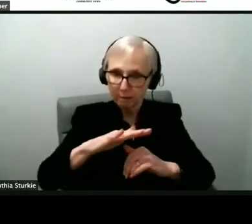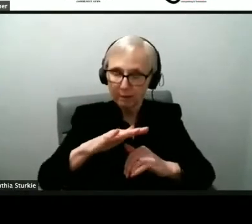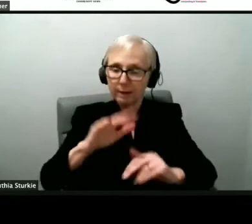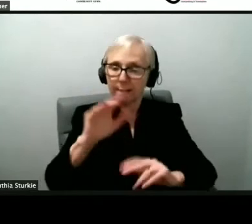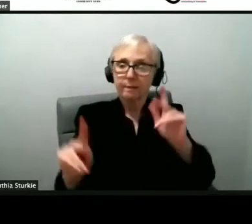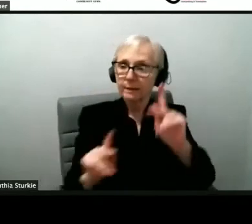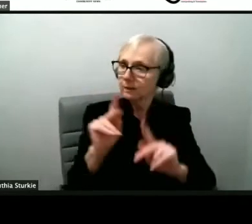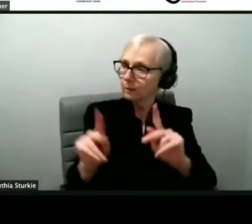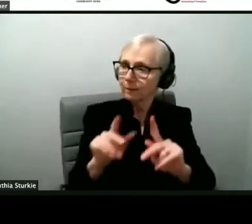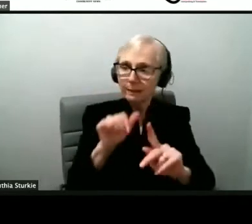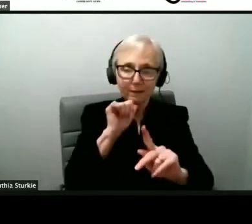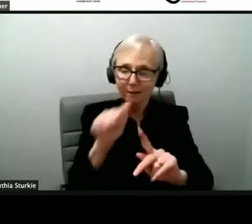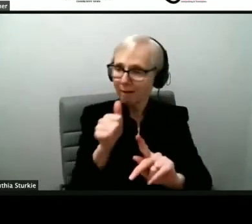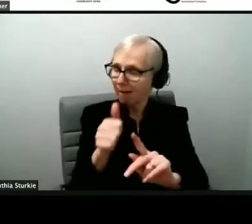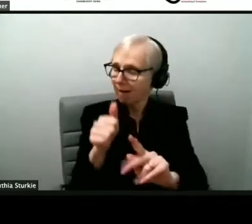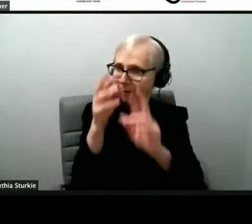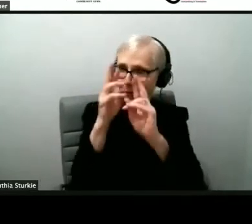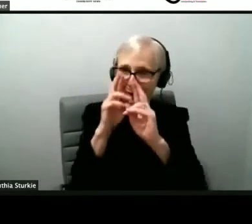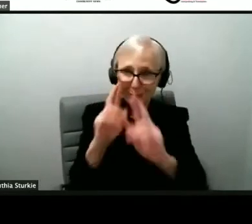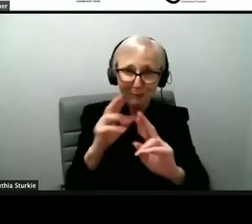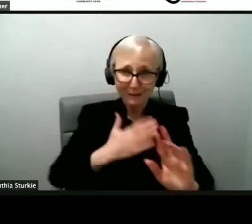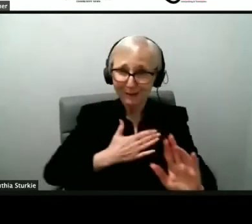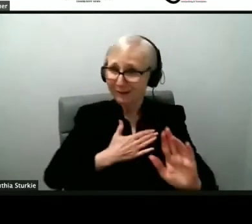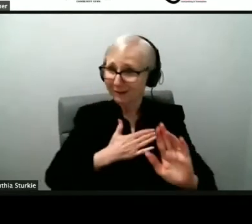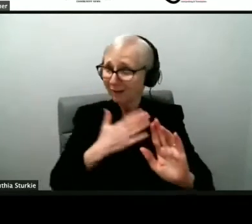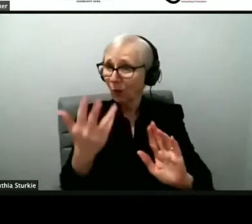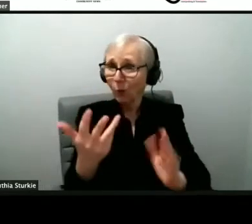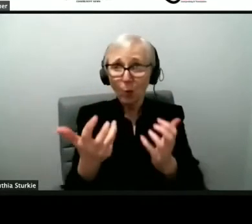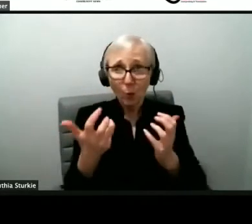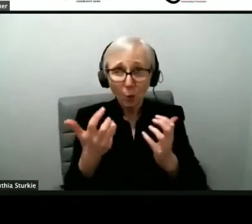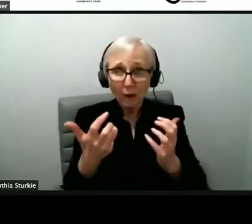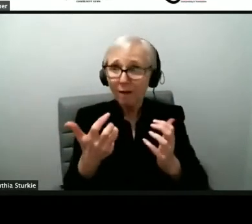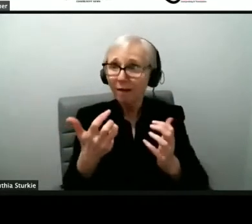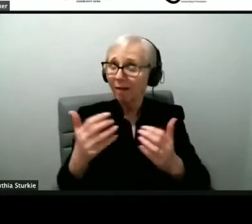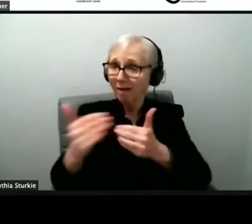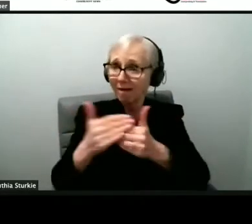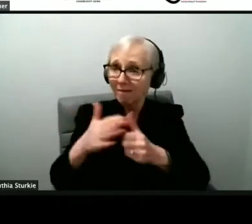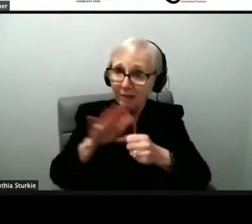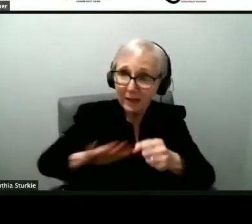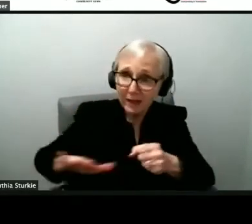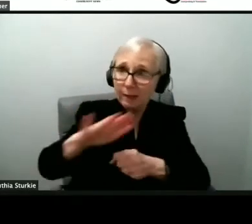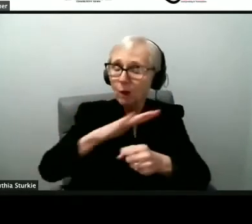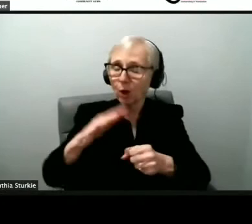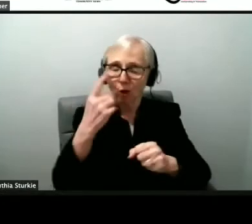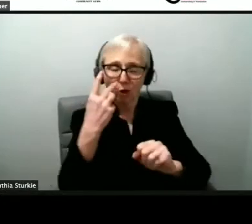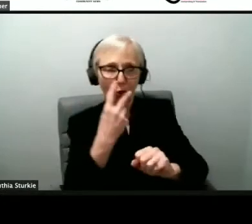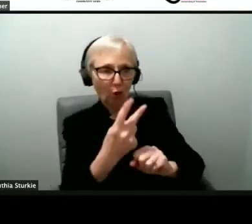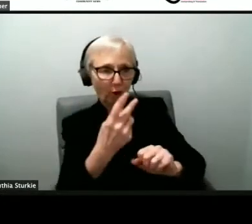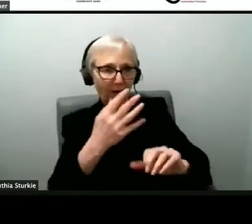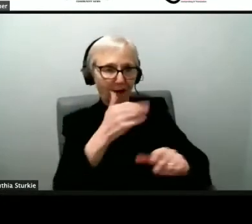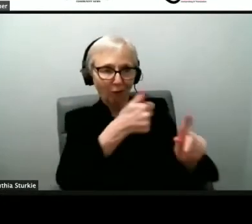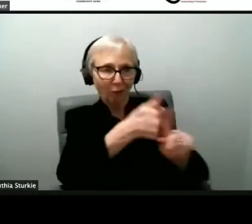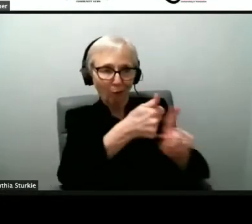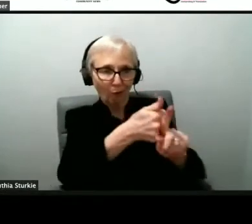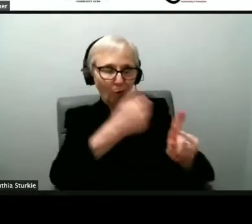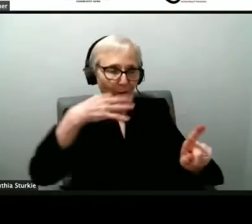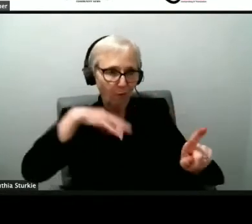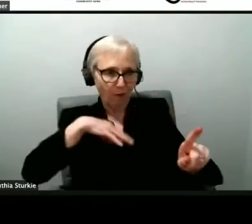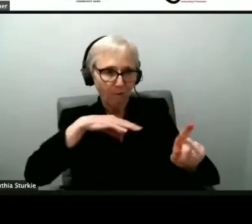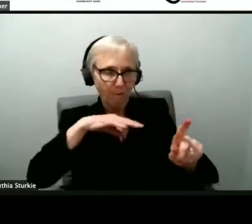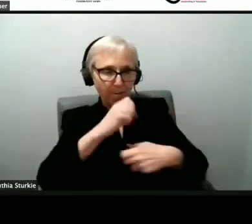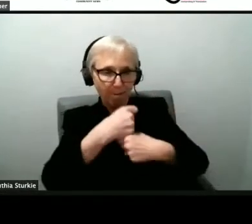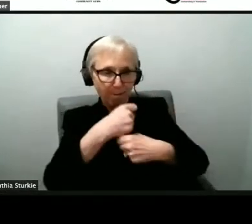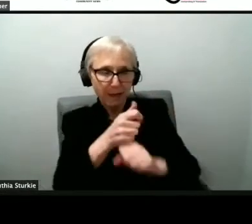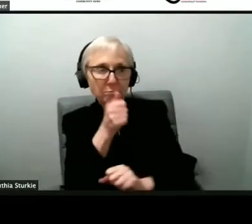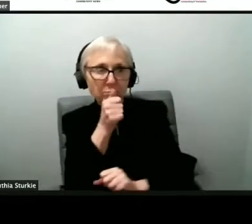following neighborhood plans, not respecting the will of the neighborhoods, and are focused on their profits rather than respecting the will of our communities. And they're making deals in